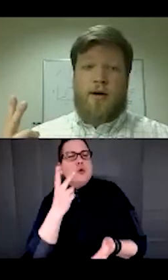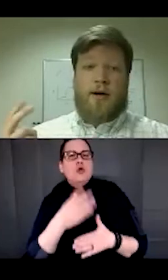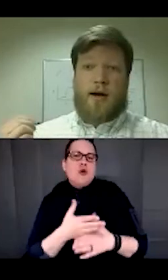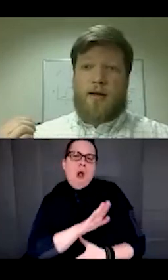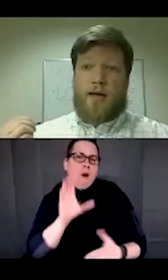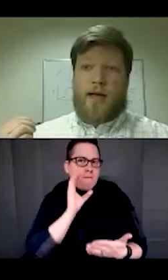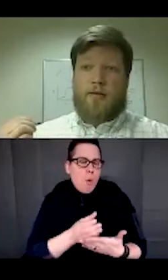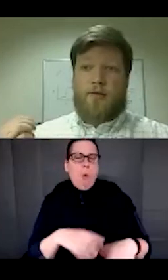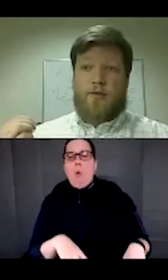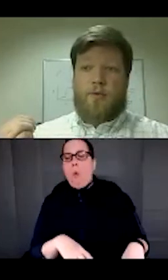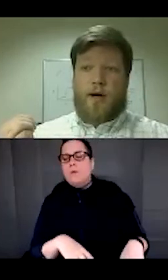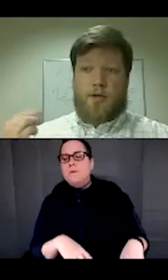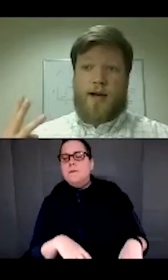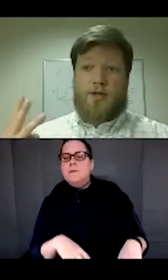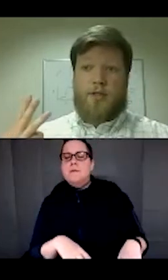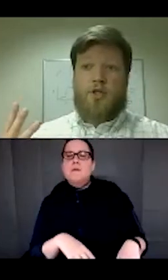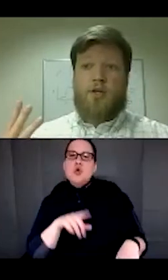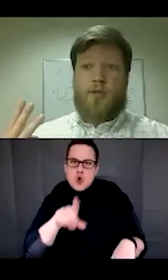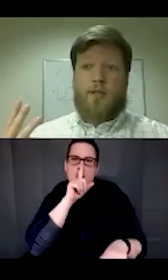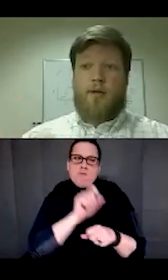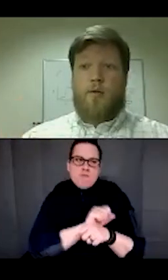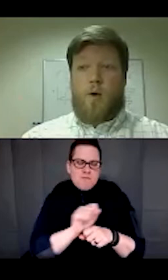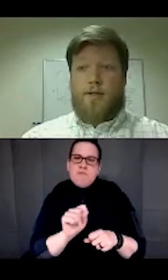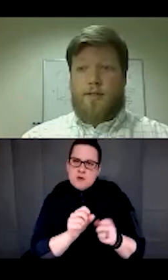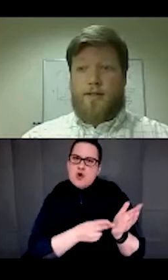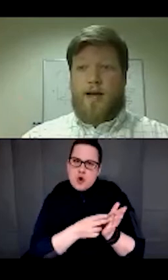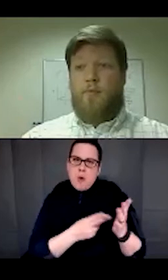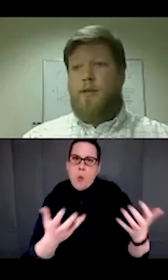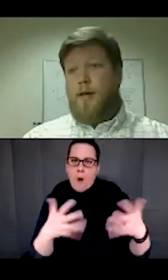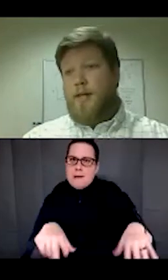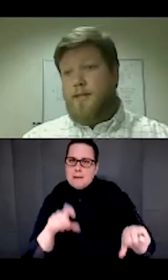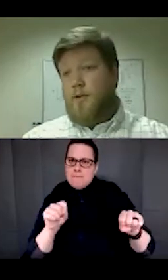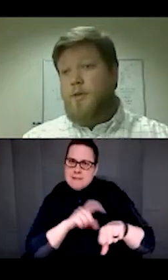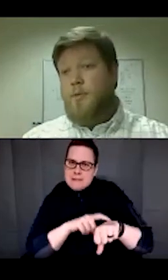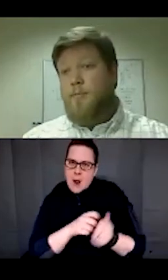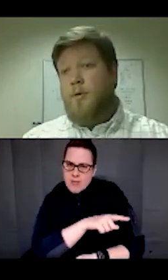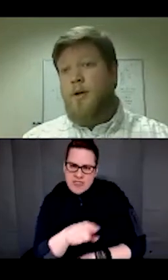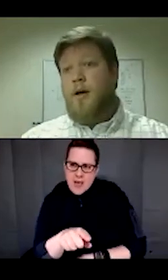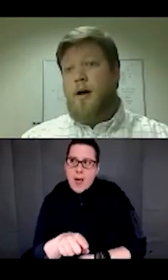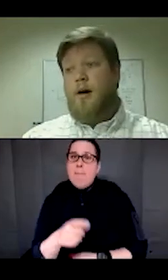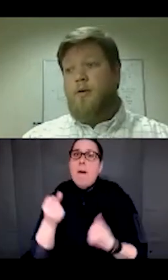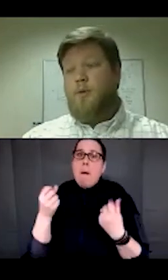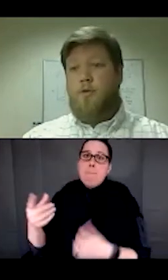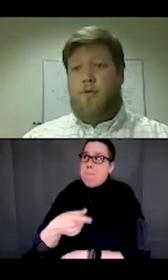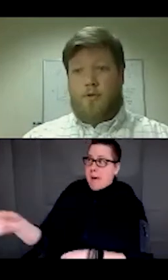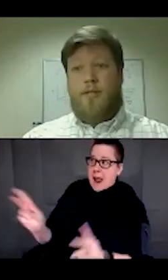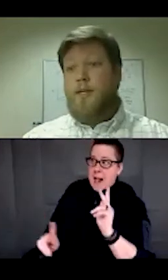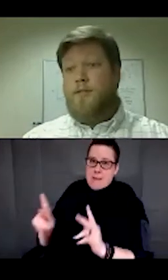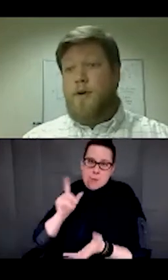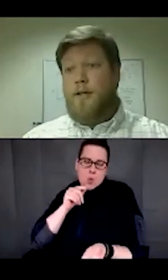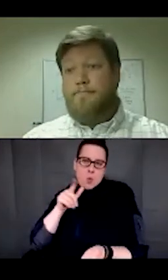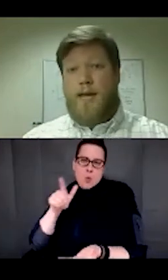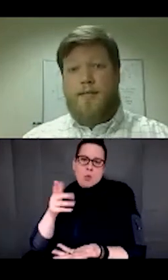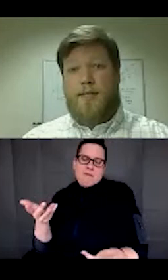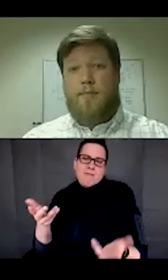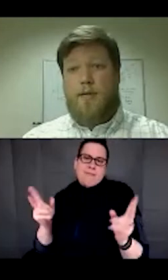share, and who you actually genuinely want to spend time with, and then several other people with whom you're listed as a